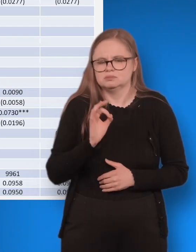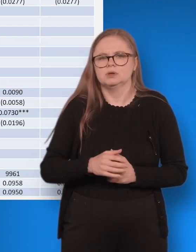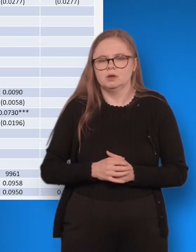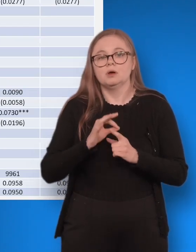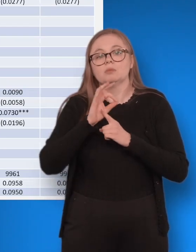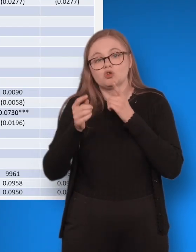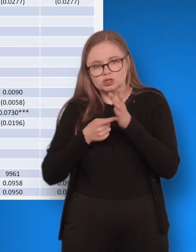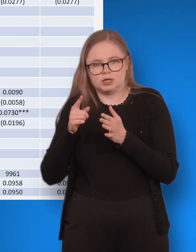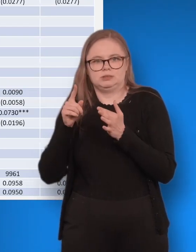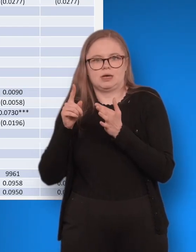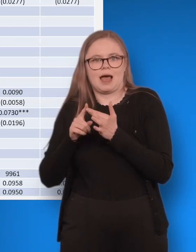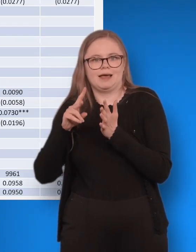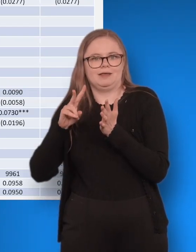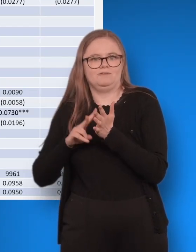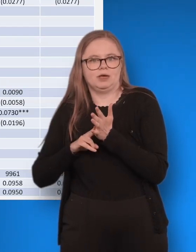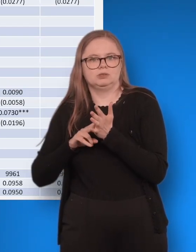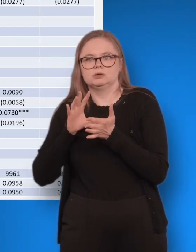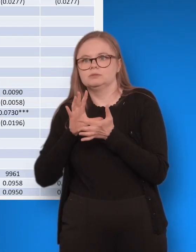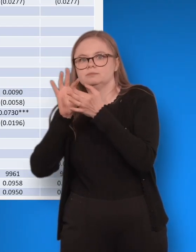centrality is one that we can mention.